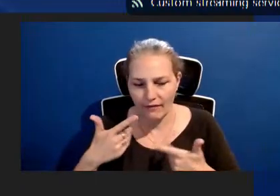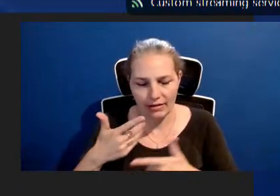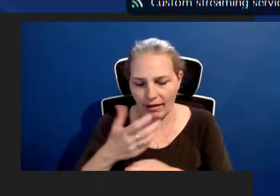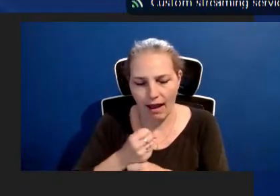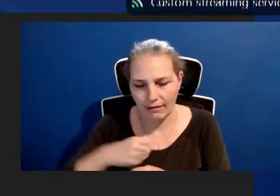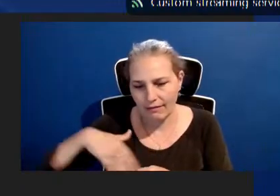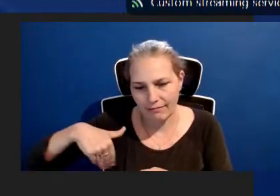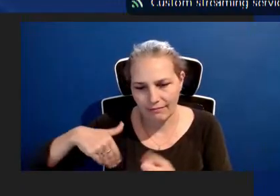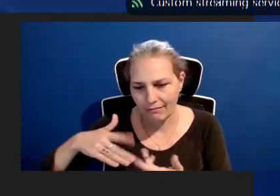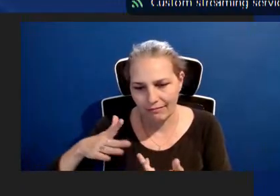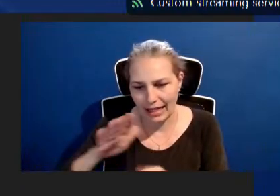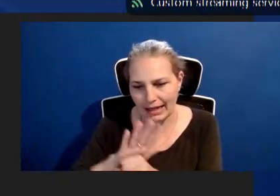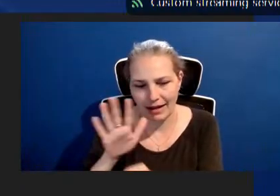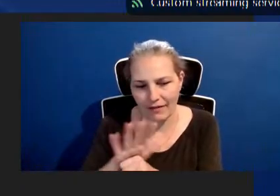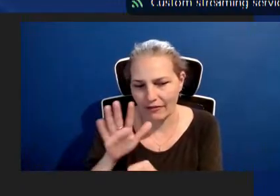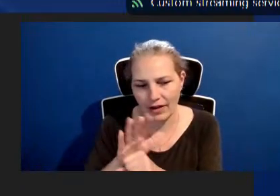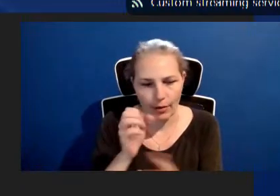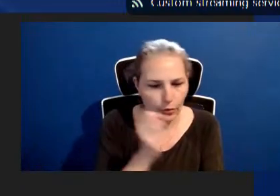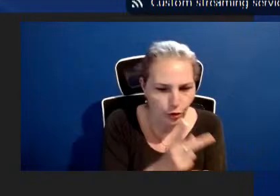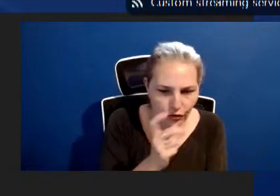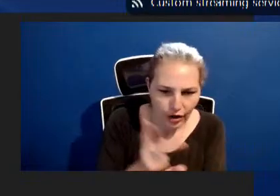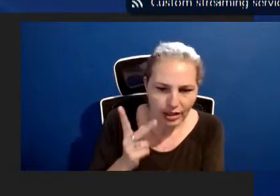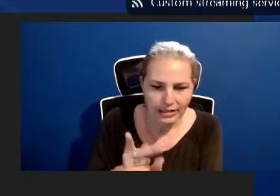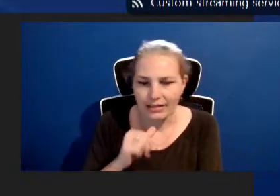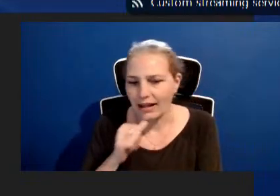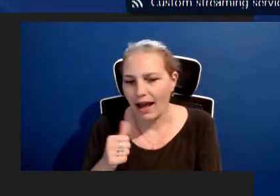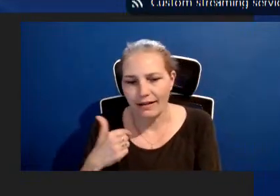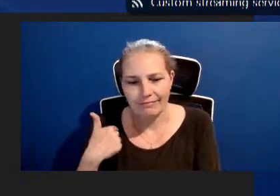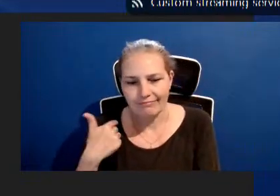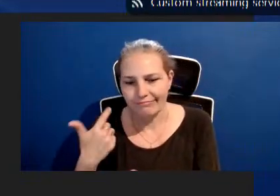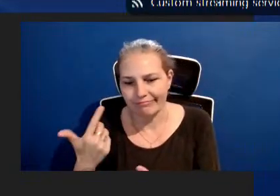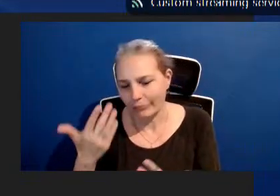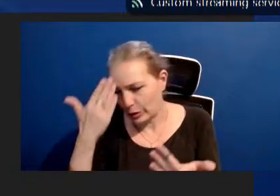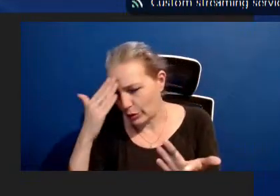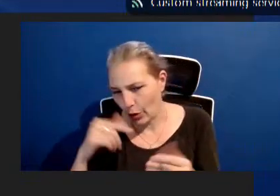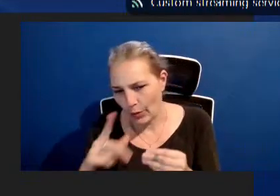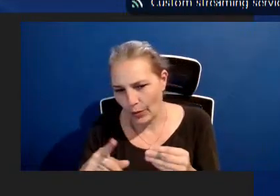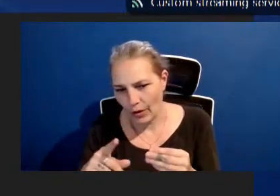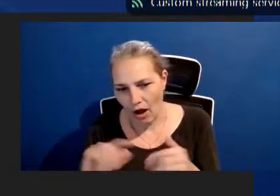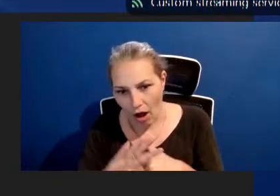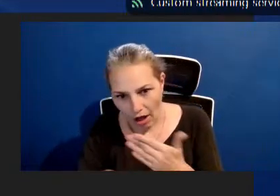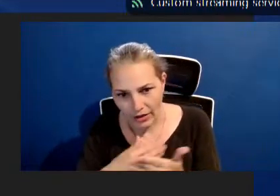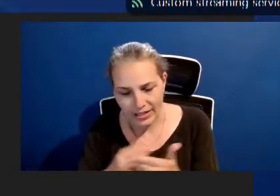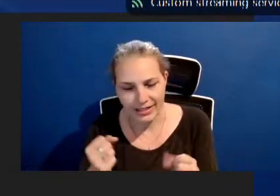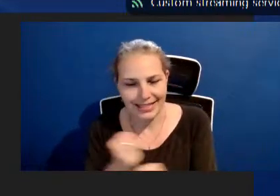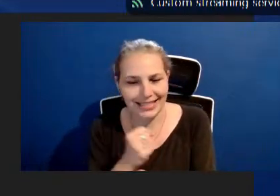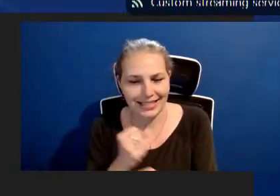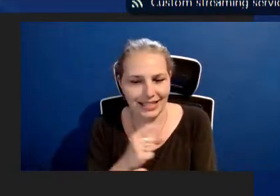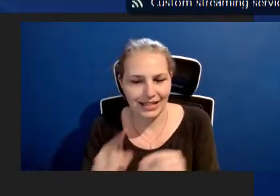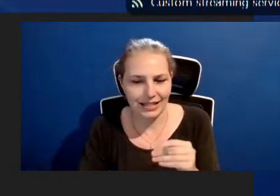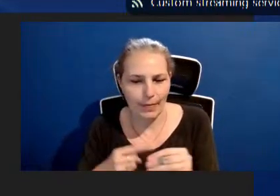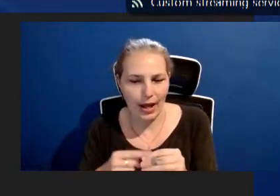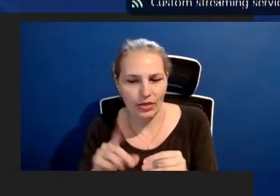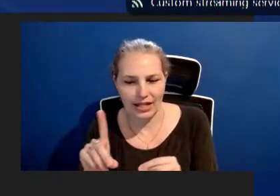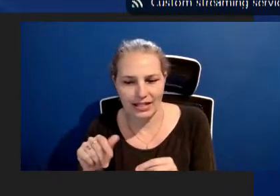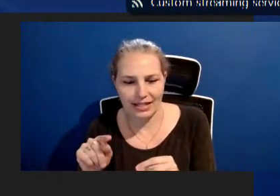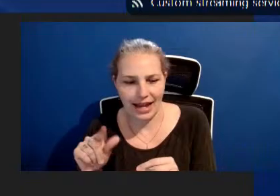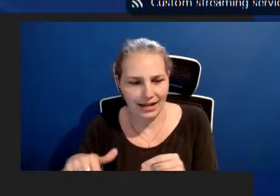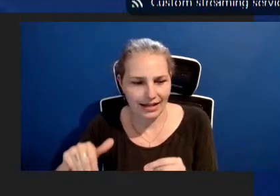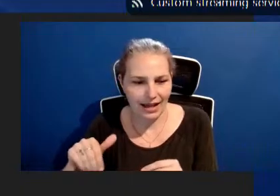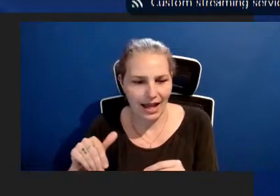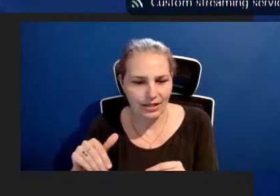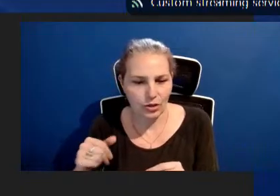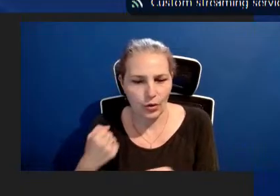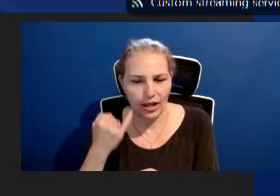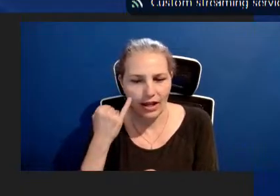the statistics and the data. We want to make sure if we're going to make any allowances for low GPM hydrant